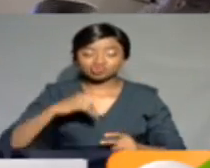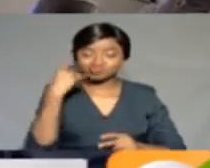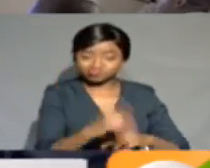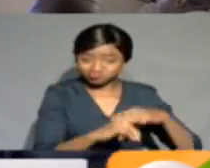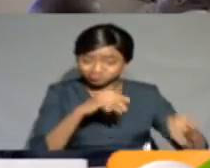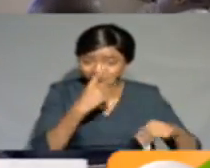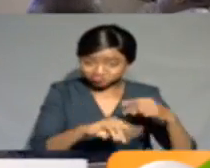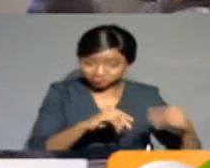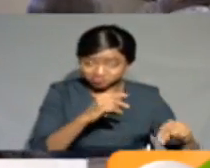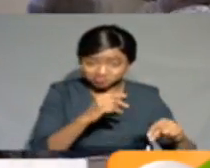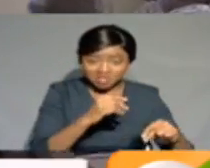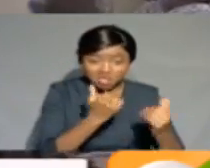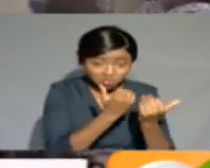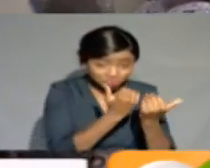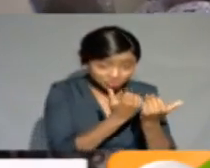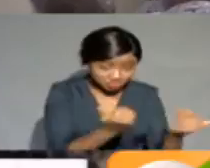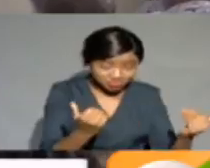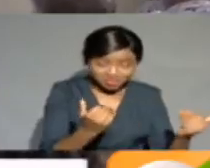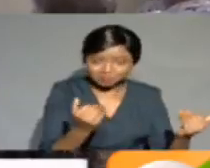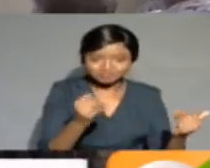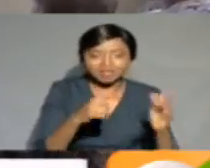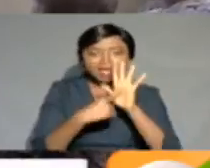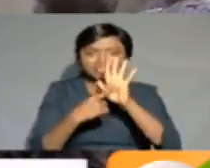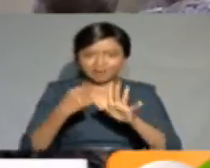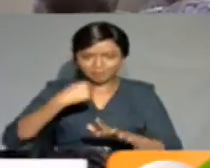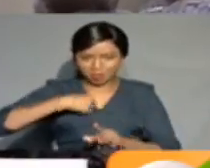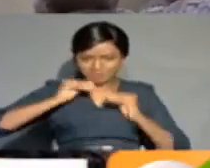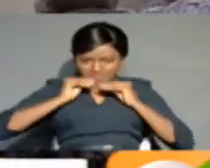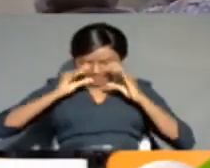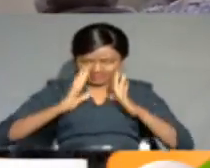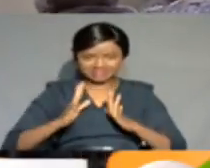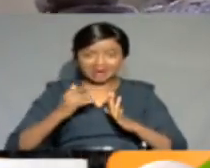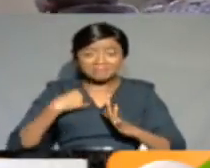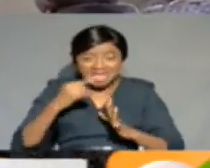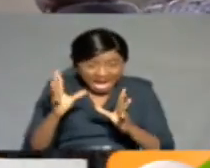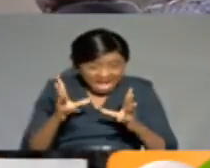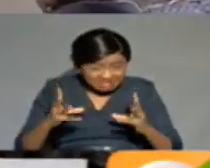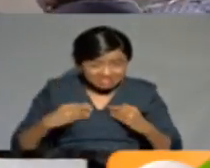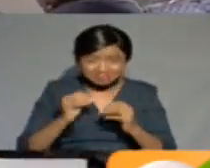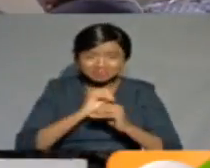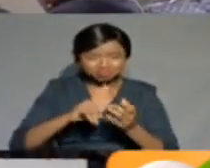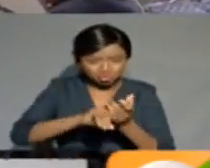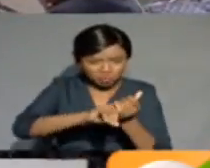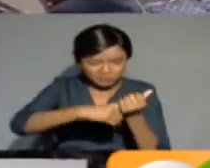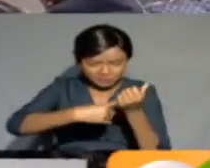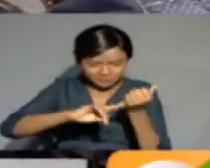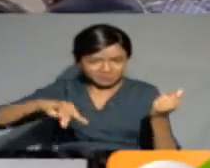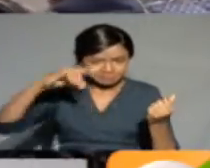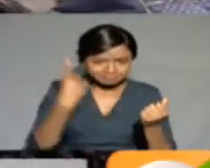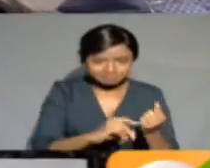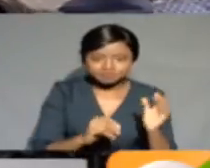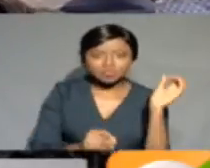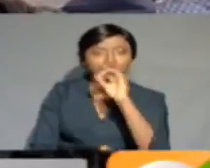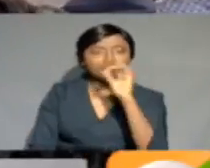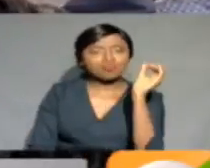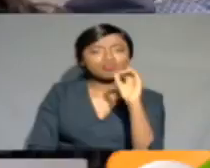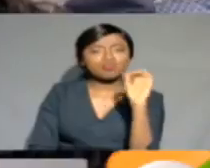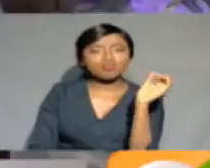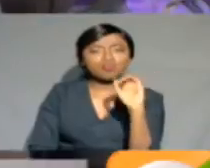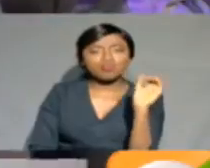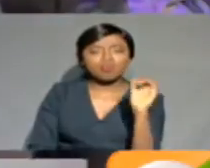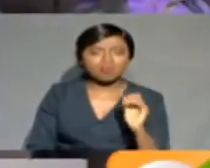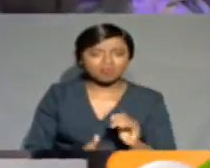a student. If I, as a teacher, am not even allowed to cane or punish a student in